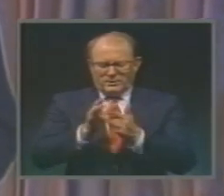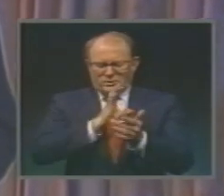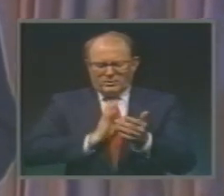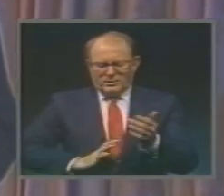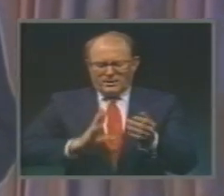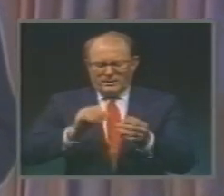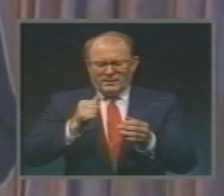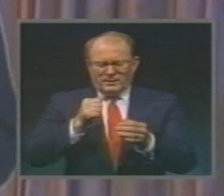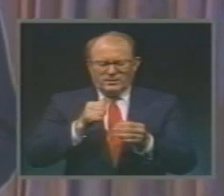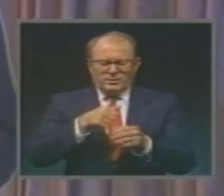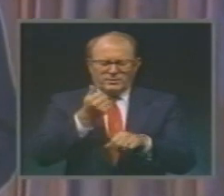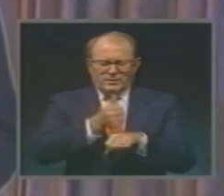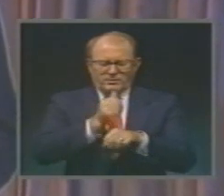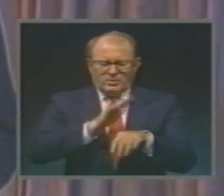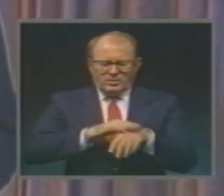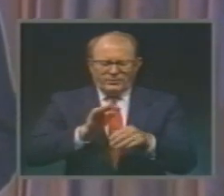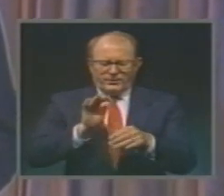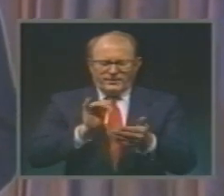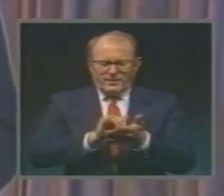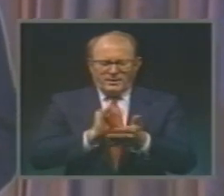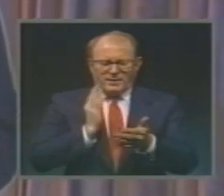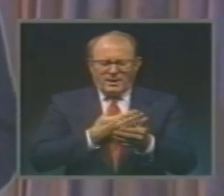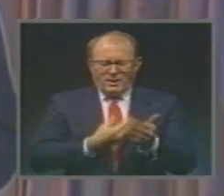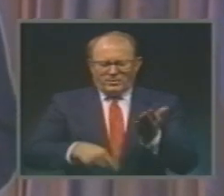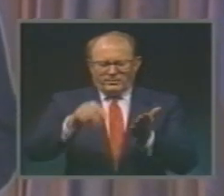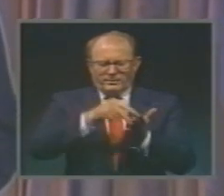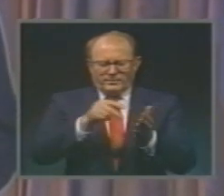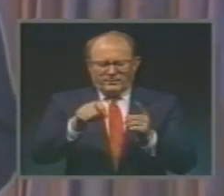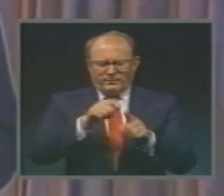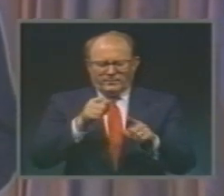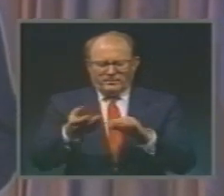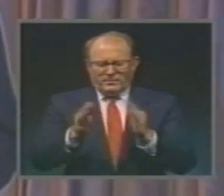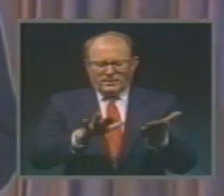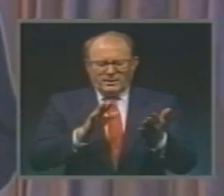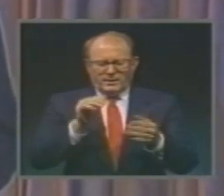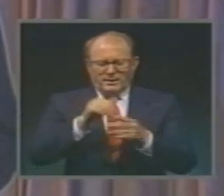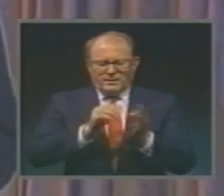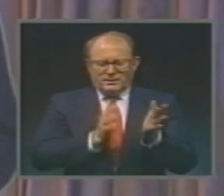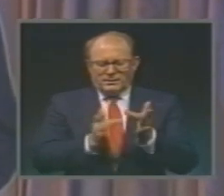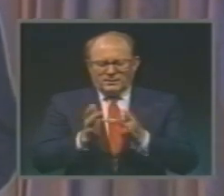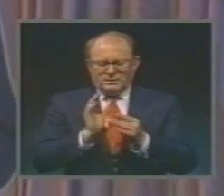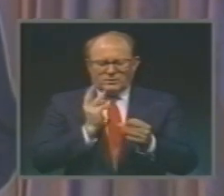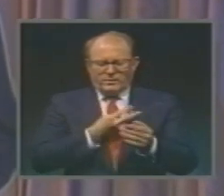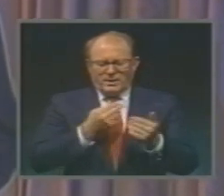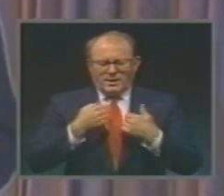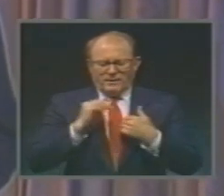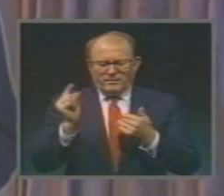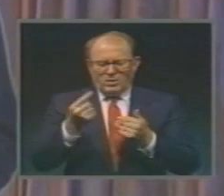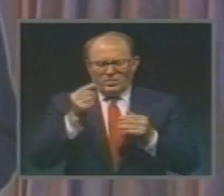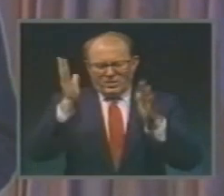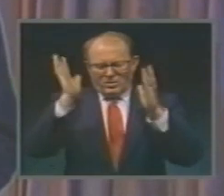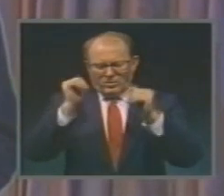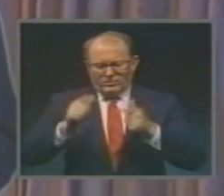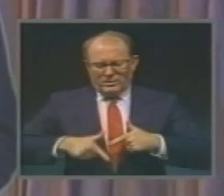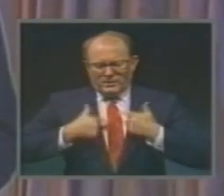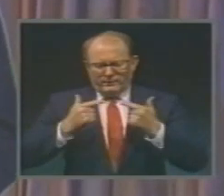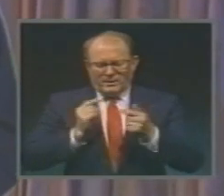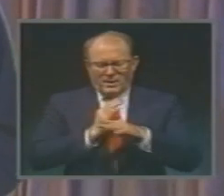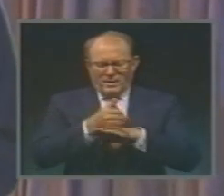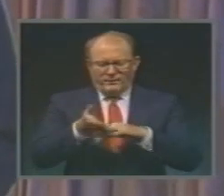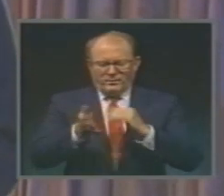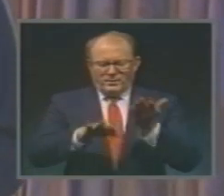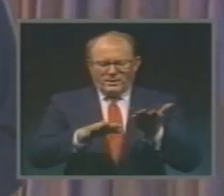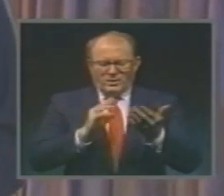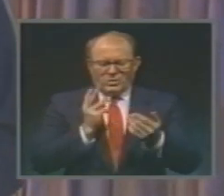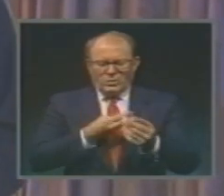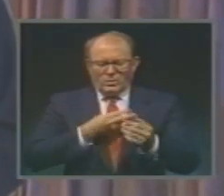also our resurrection from the dead. It's in Him that we have our only hope of living on beyond the grave. And we